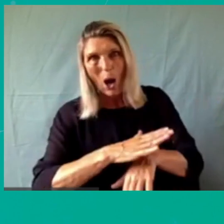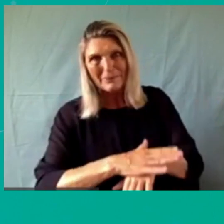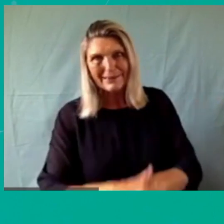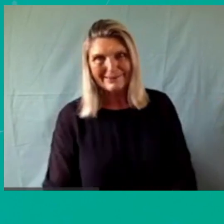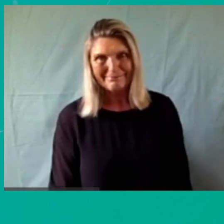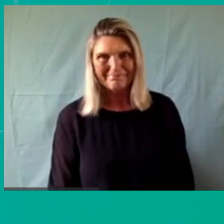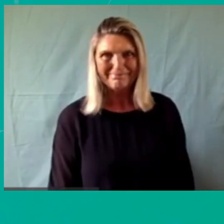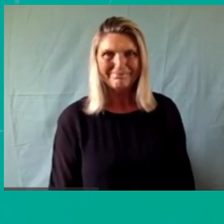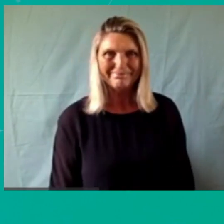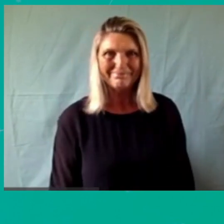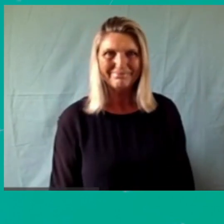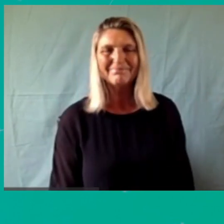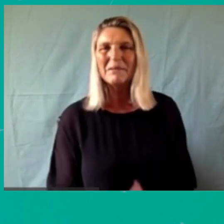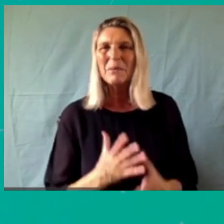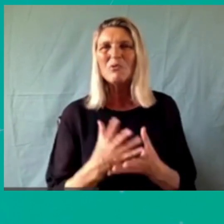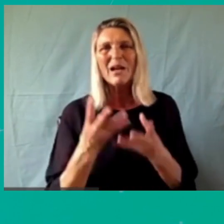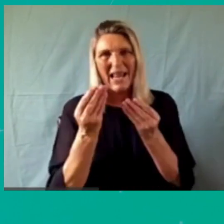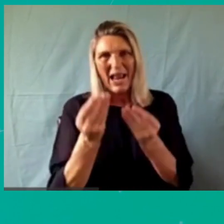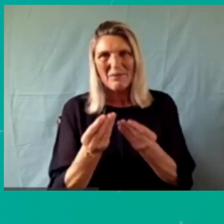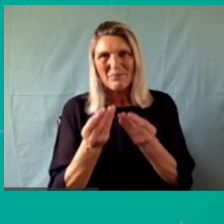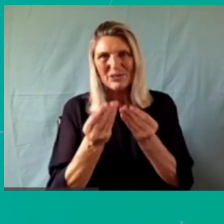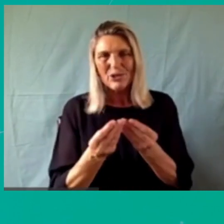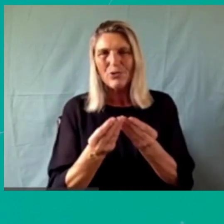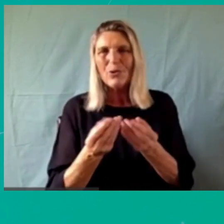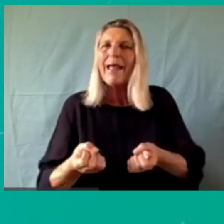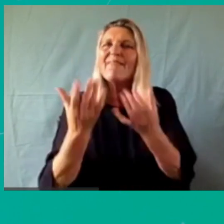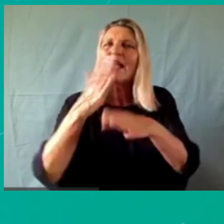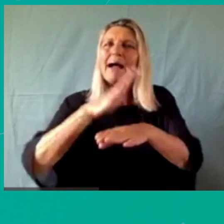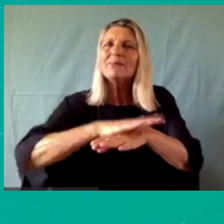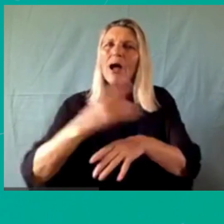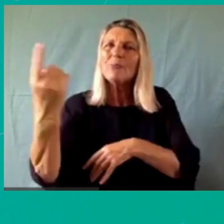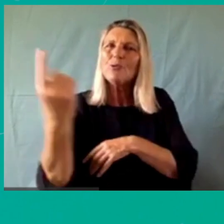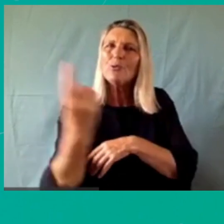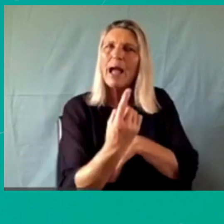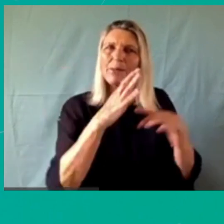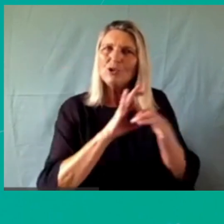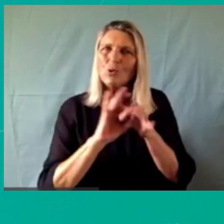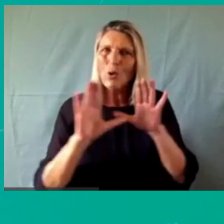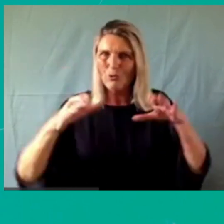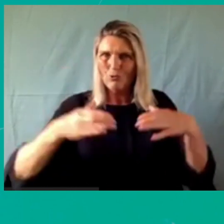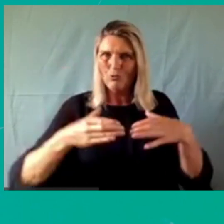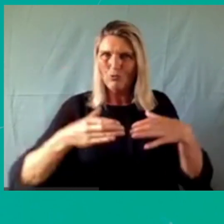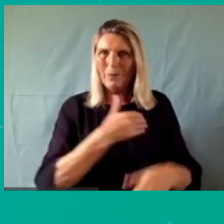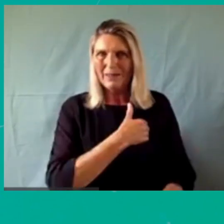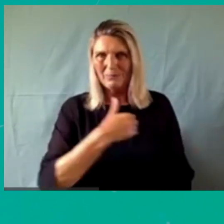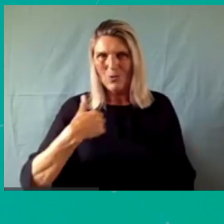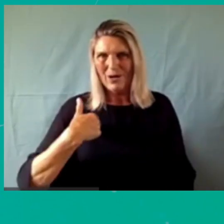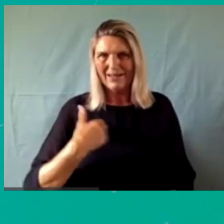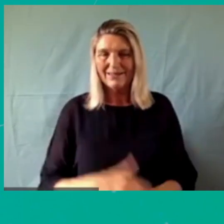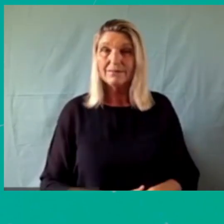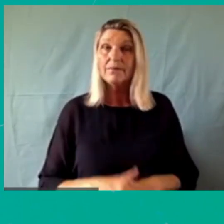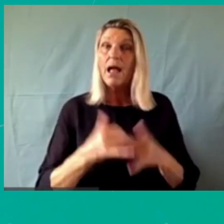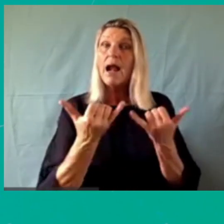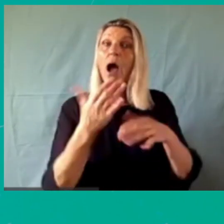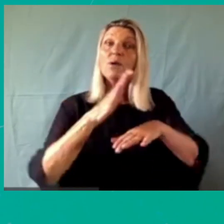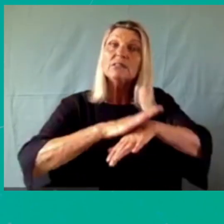Tēnā koe, tēnā koutou katoa. We really appreciate you taking the time to be with us this morning. We can now take questions, and I see